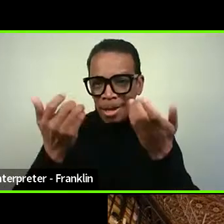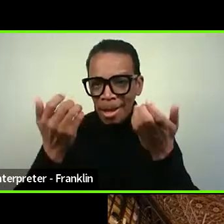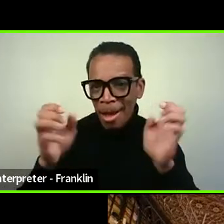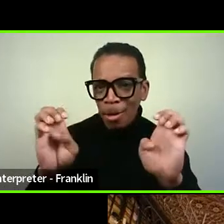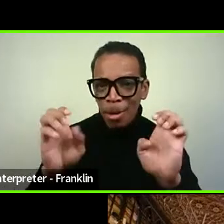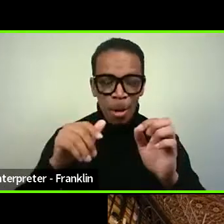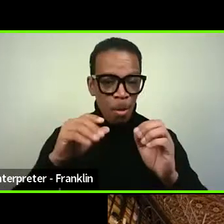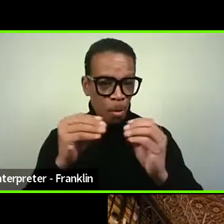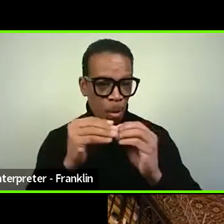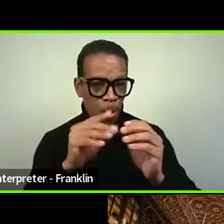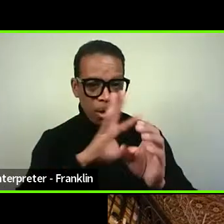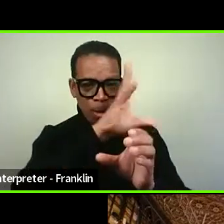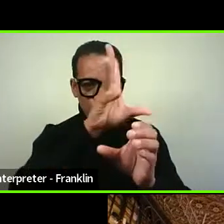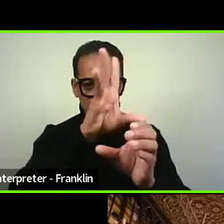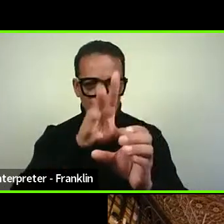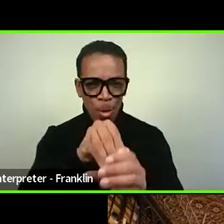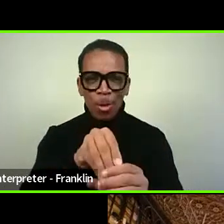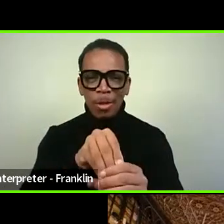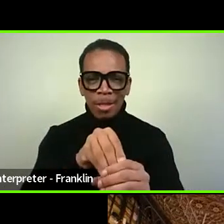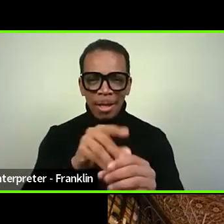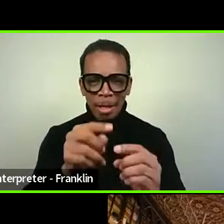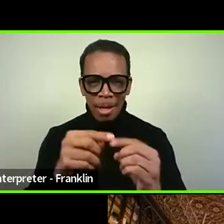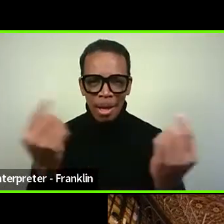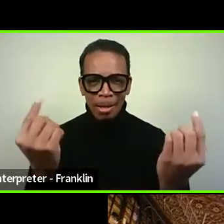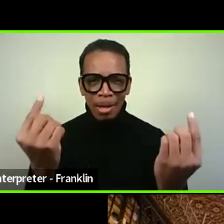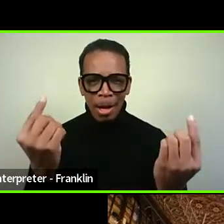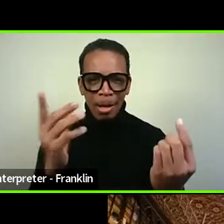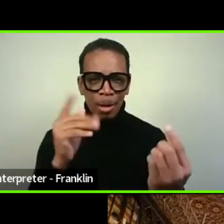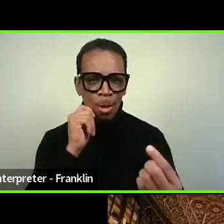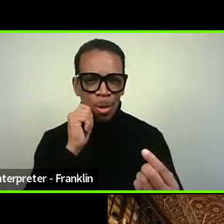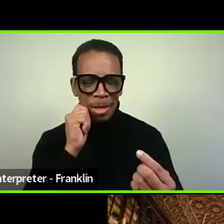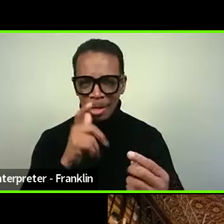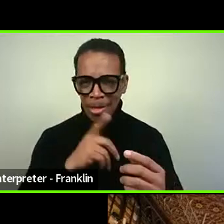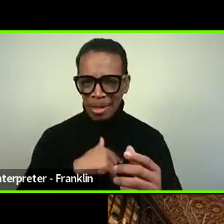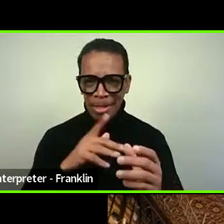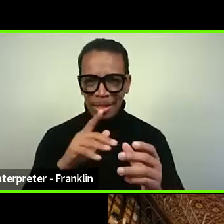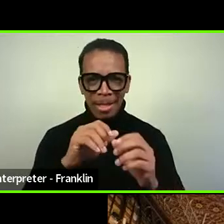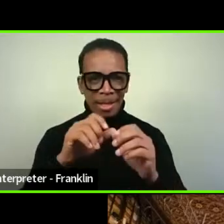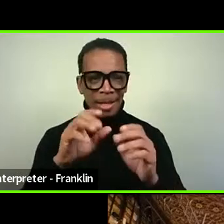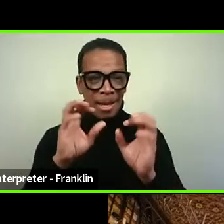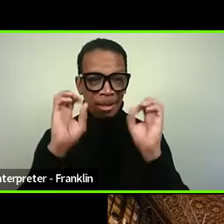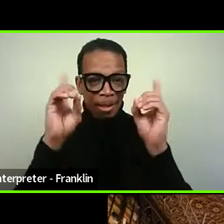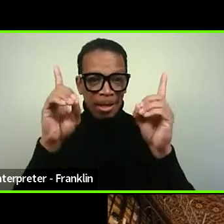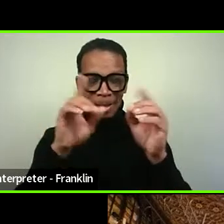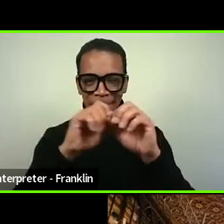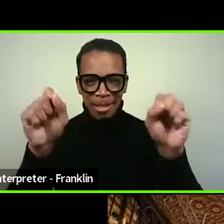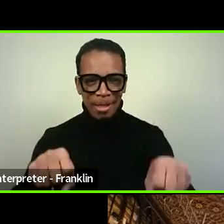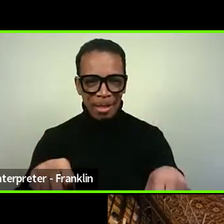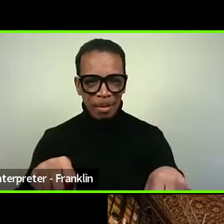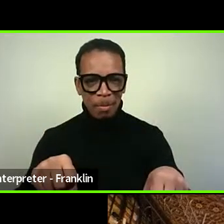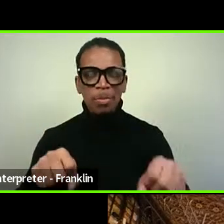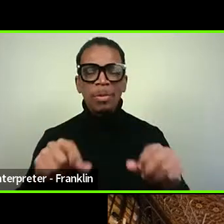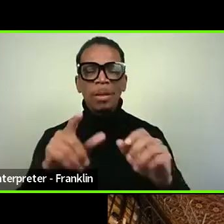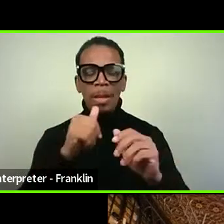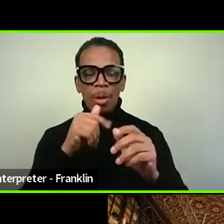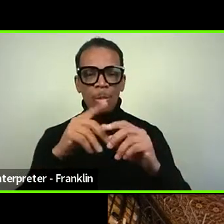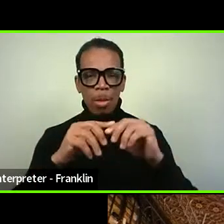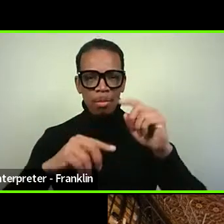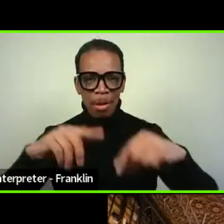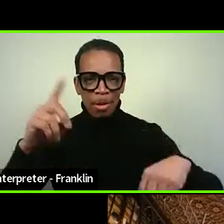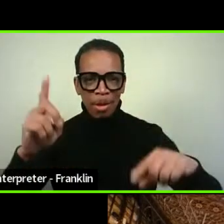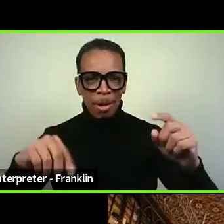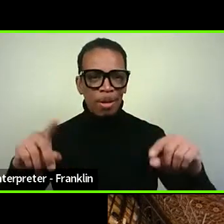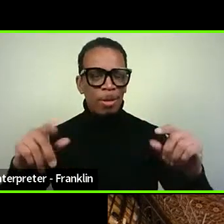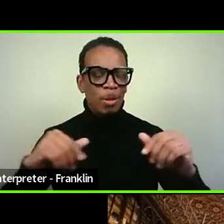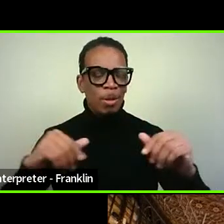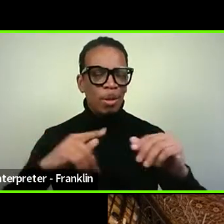more inclusive, equitable, and anti-racist education system. Through person-centered anti-racism multicultural